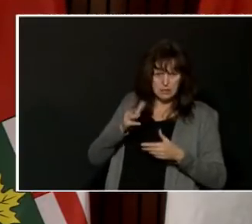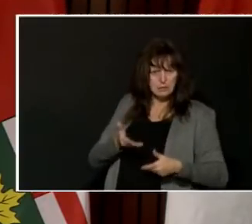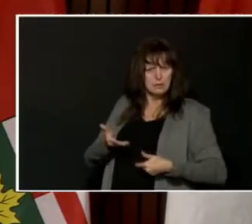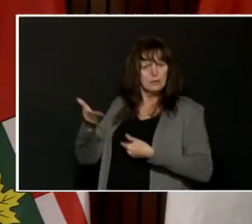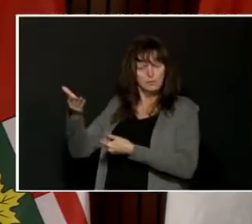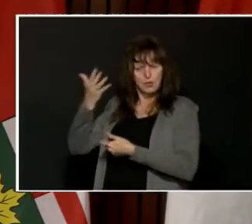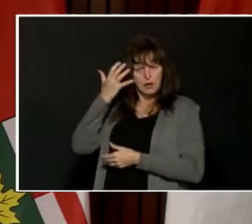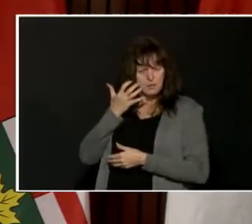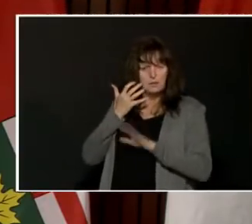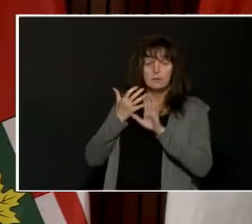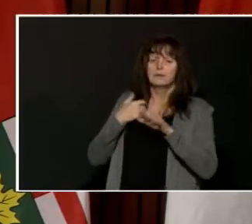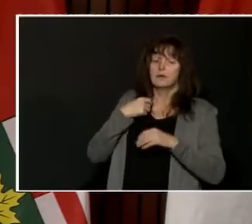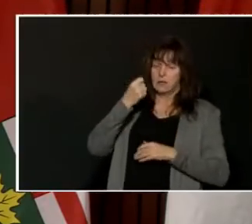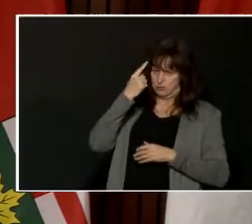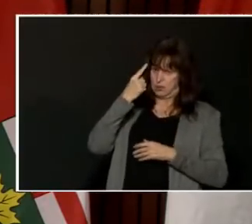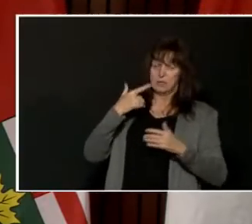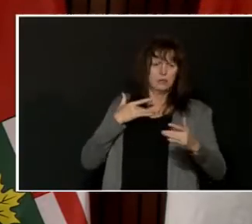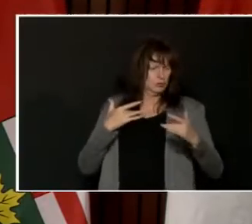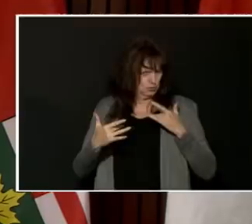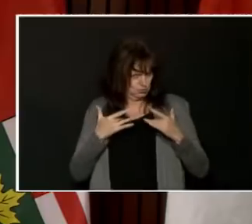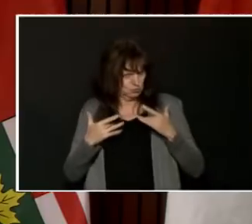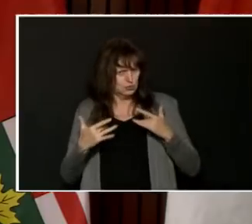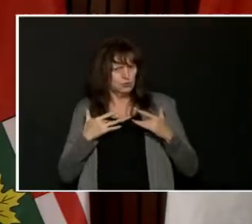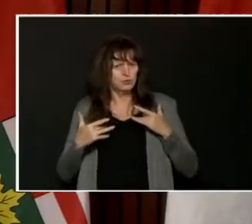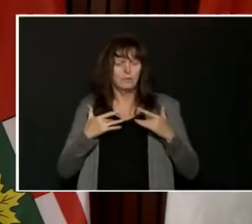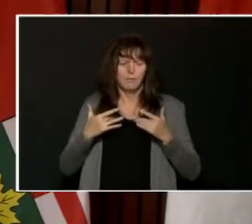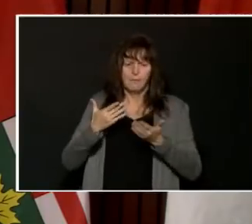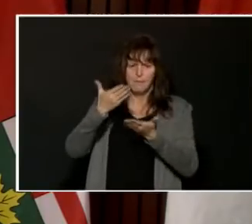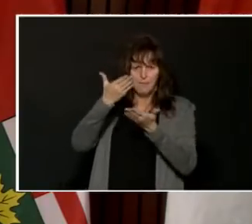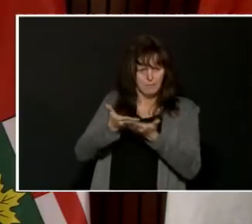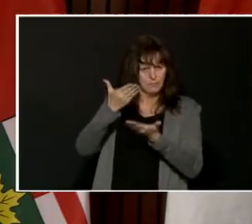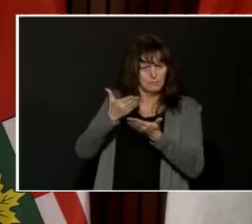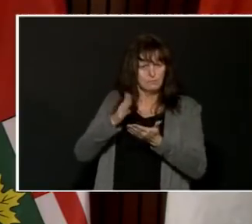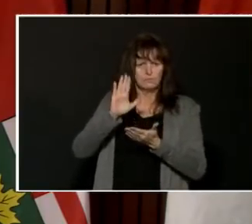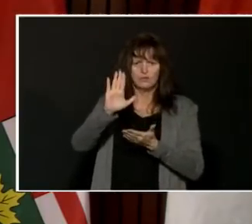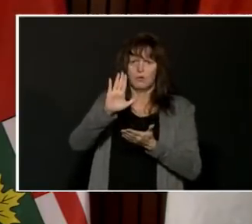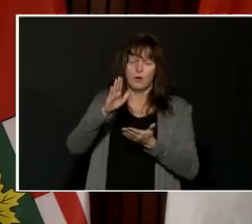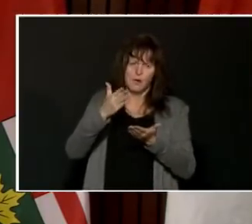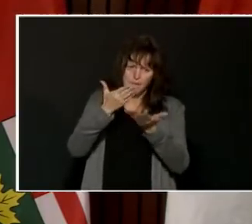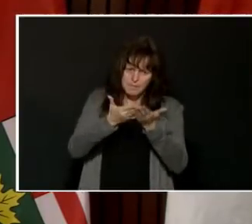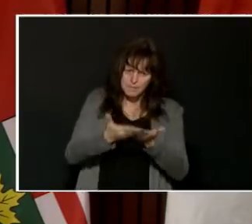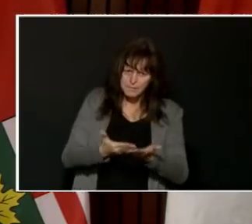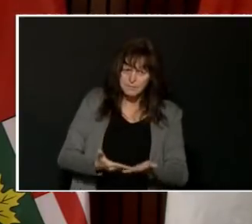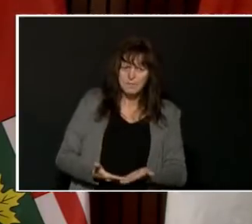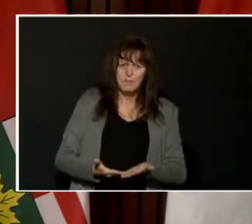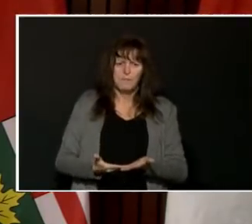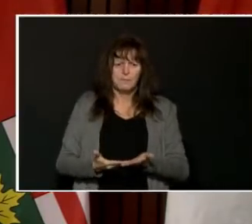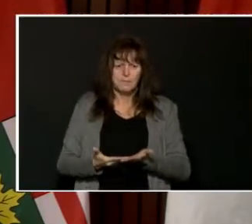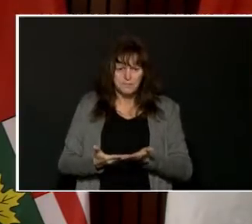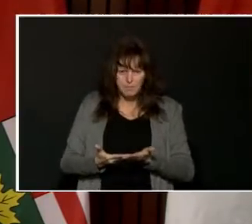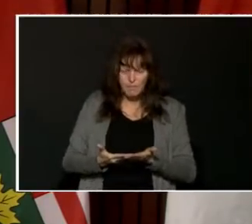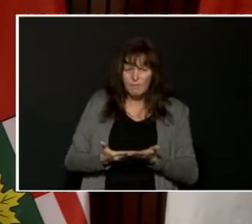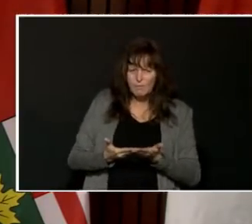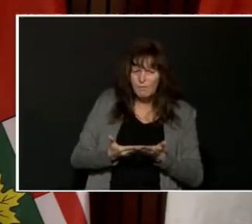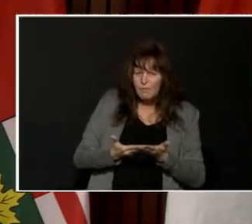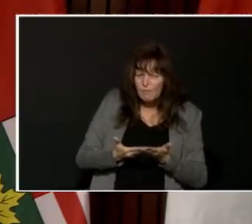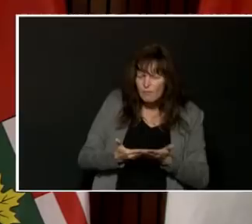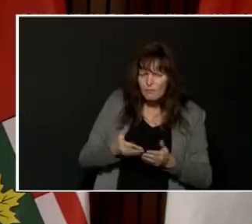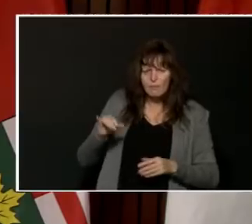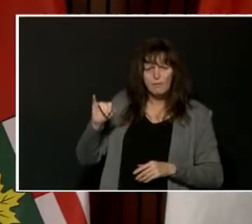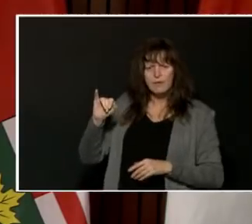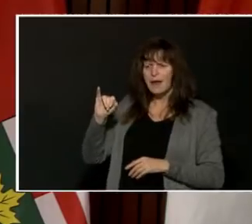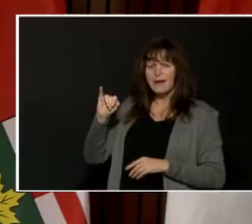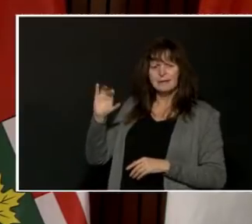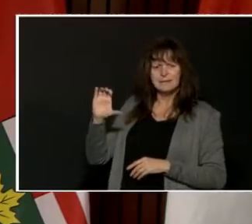prevailing concerns justifying the measures you recommend are that we will see 400 or 500 persons in the ICU. A massive amount